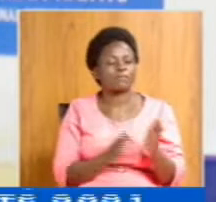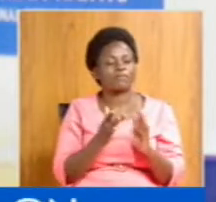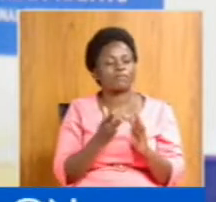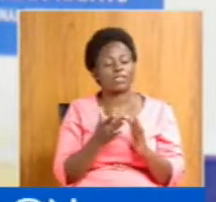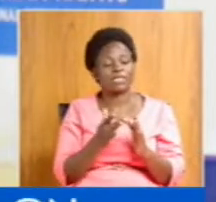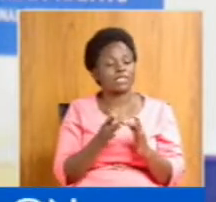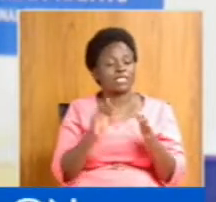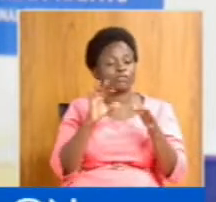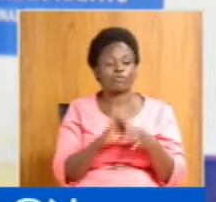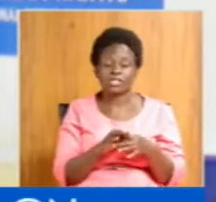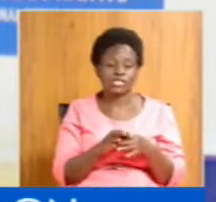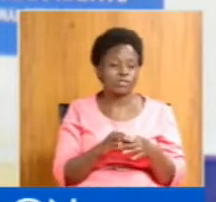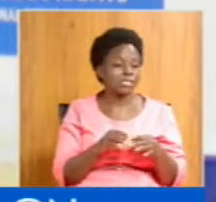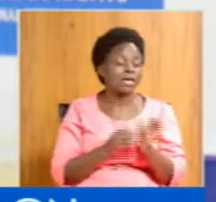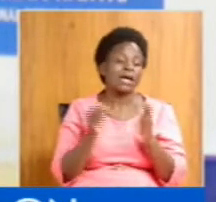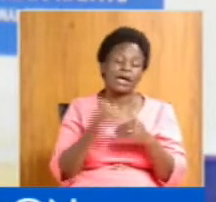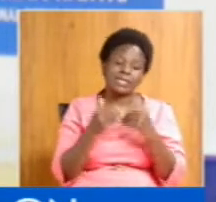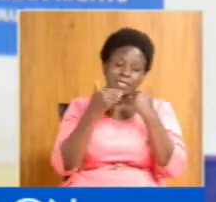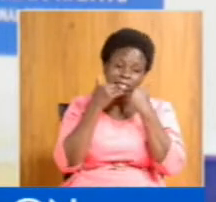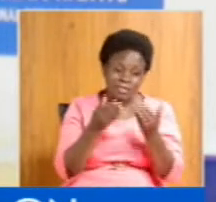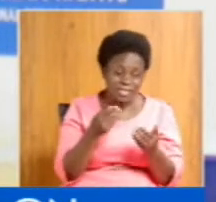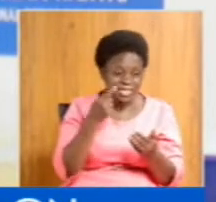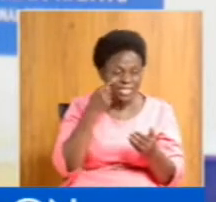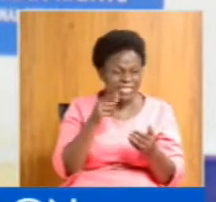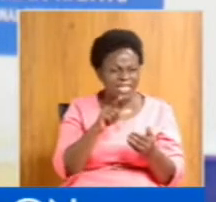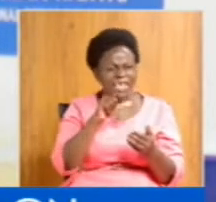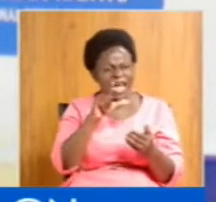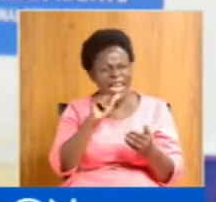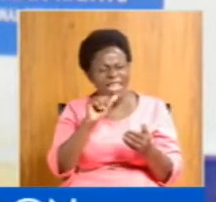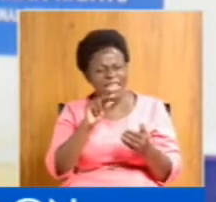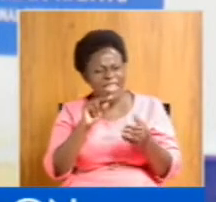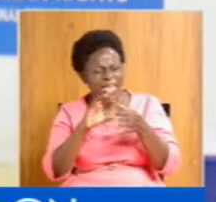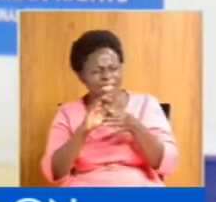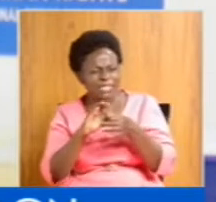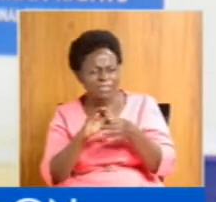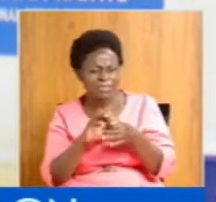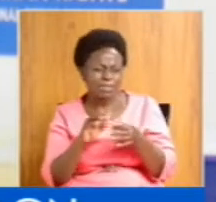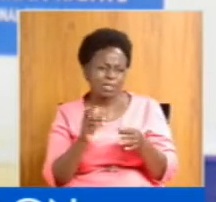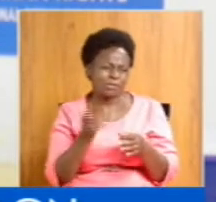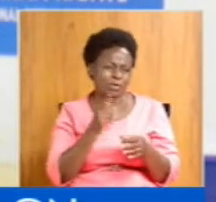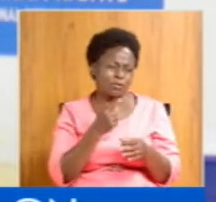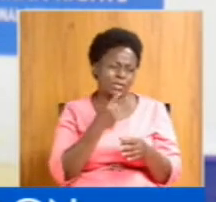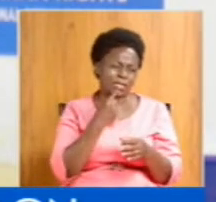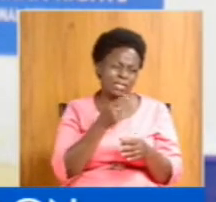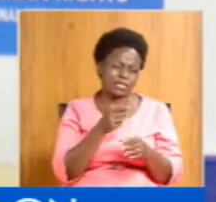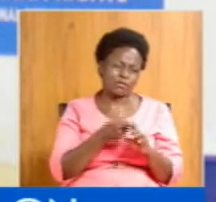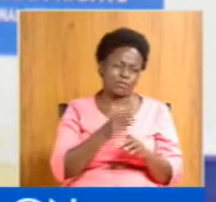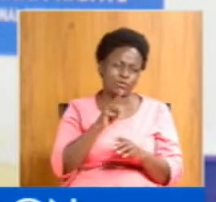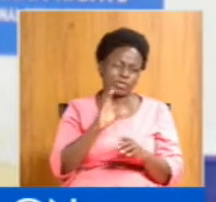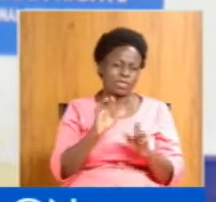connection is not going to be accessed. Let's look at the linkages. And just as my comrade has said from UCC,